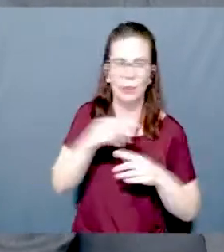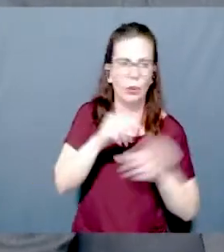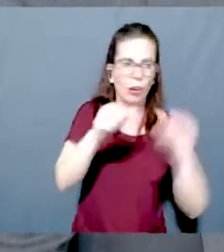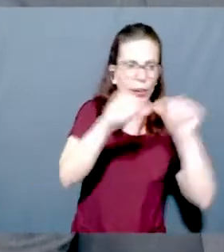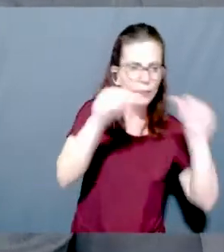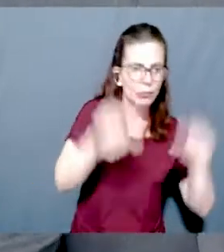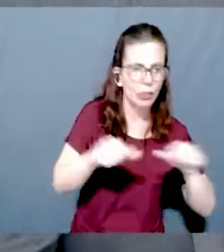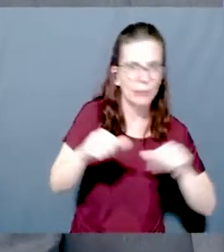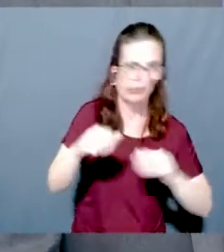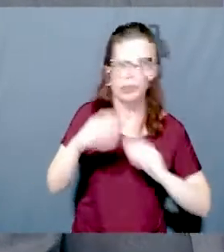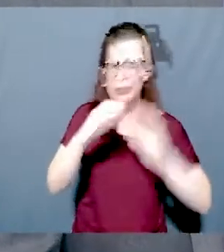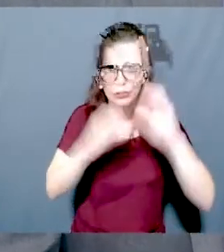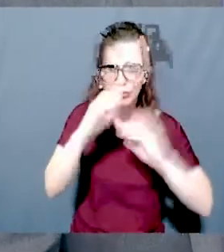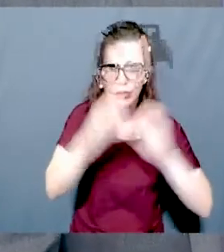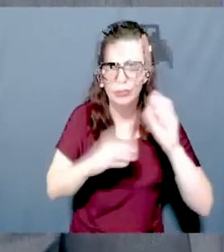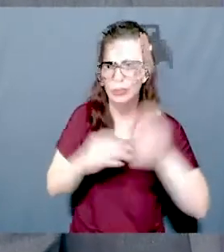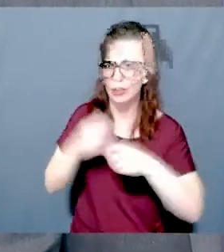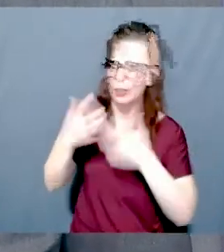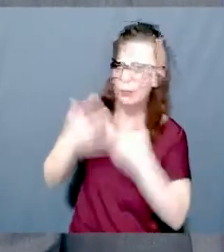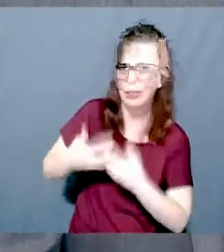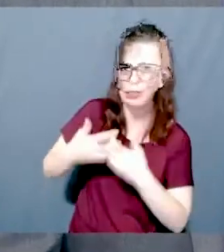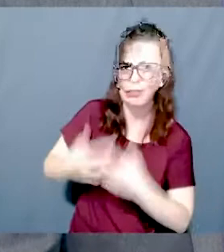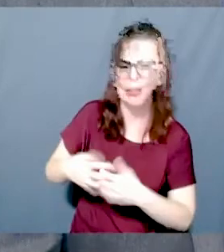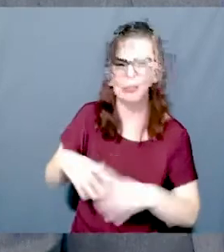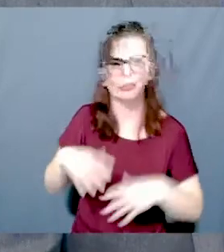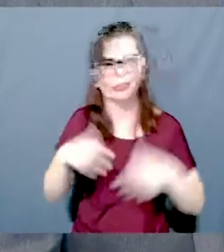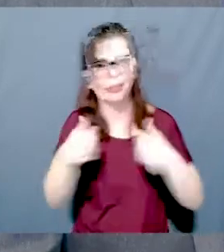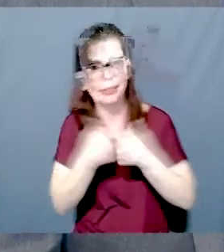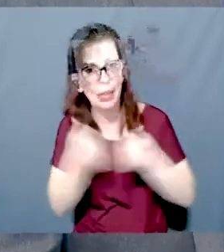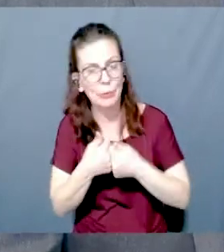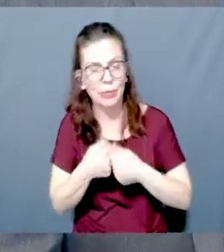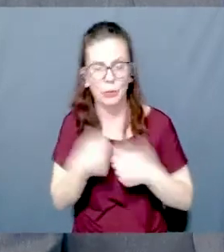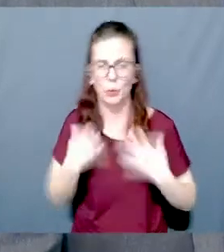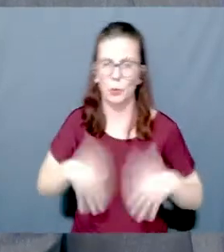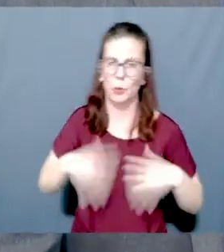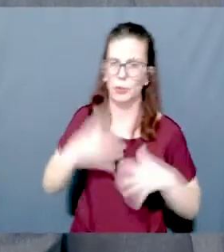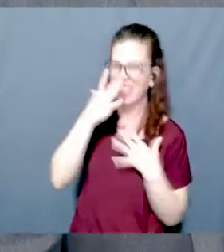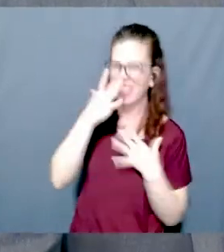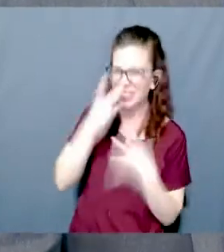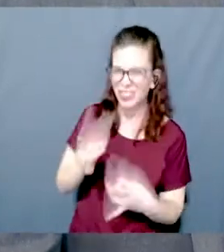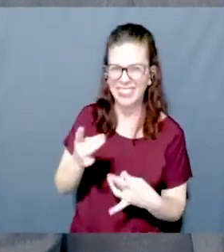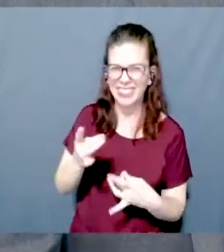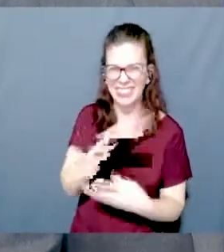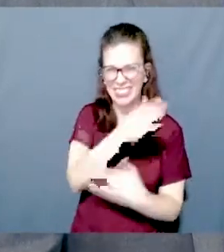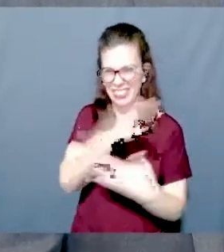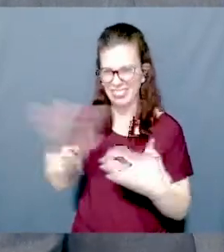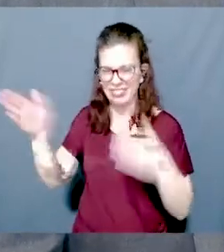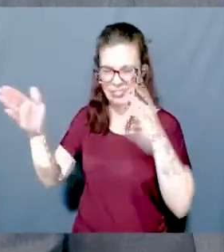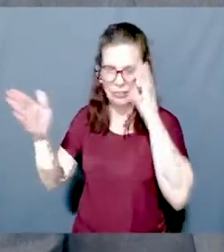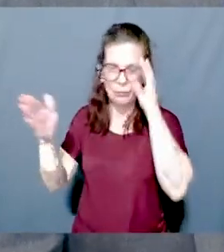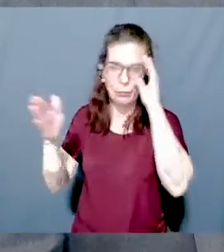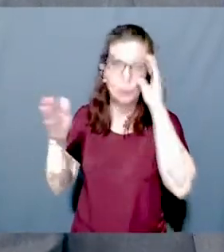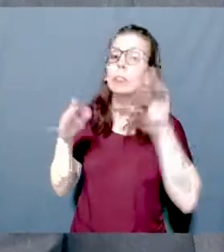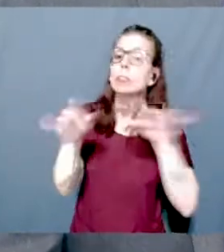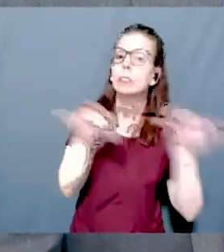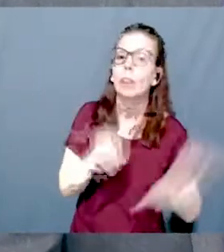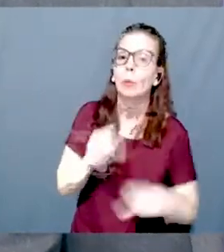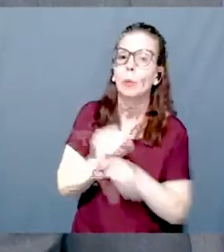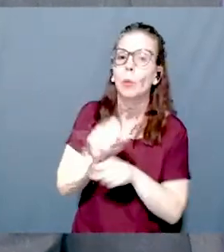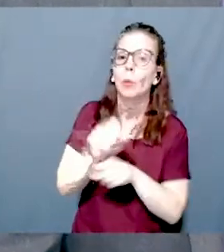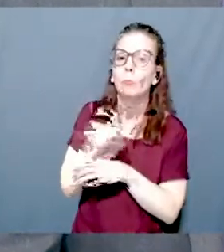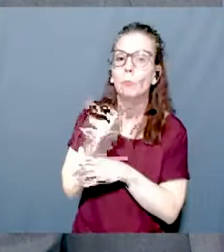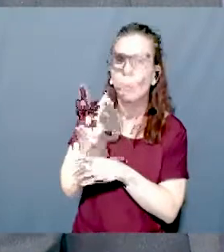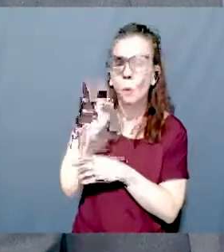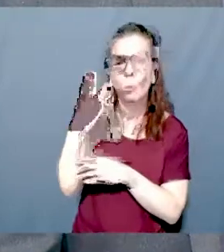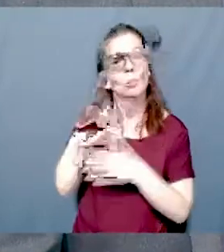in manufacturing, in gaming as well, so it's very interesting to see. There's a common workflow in content creation. You do the 3D